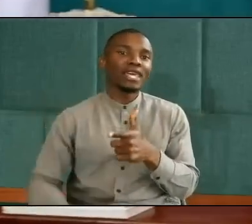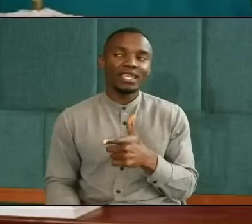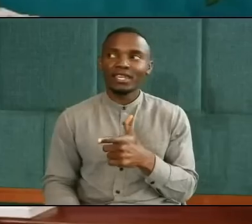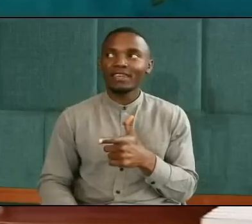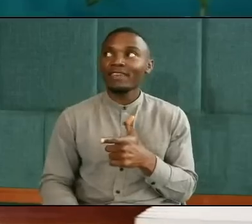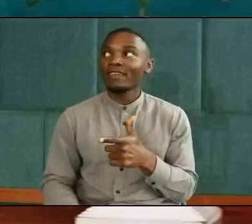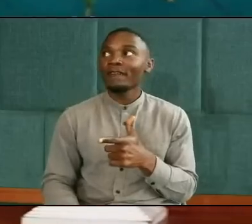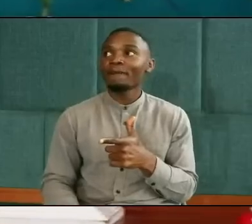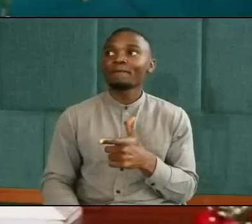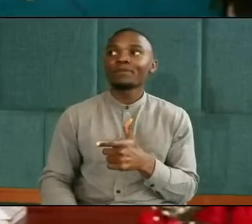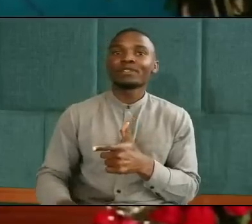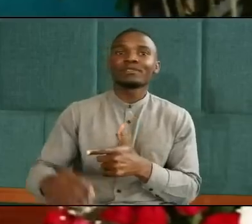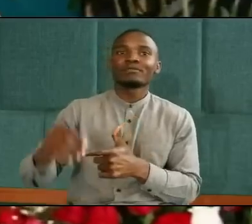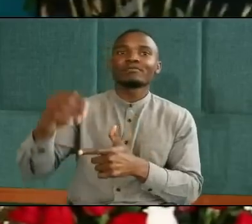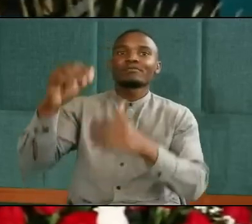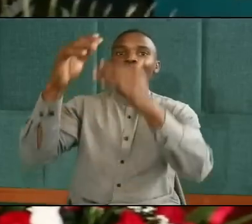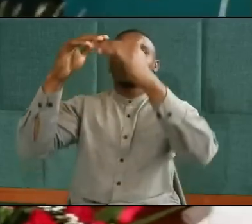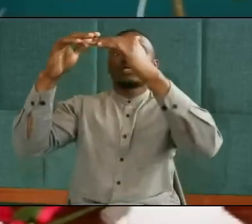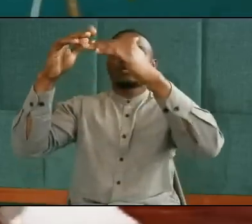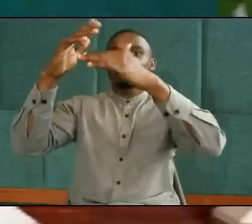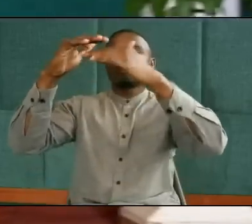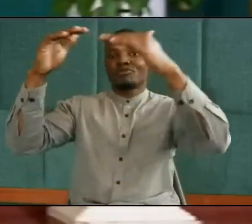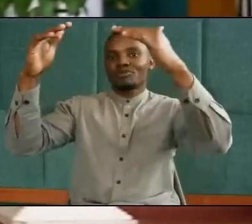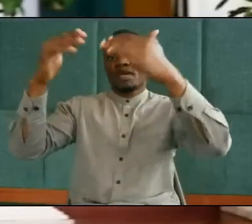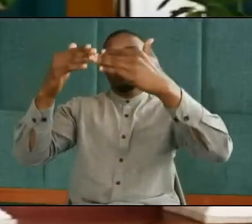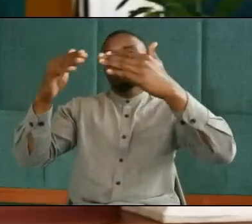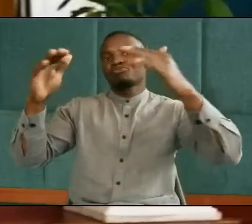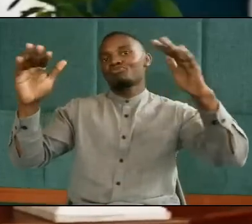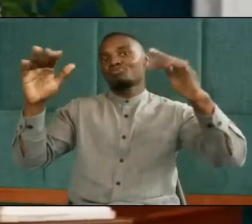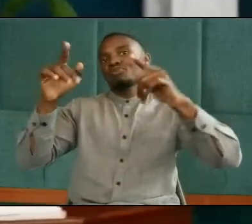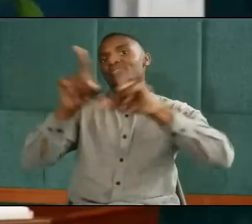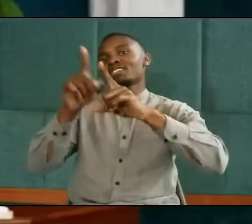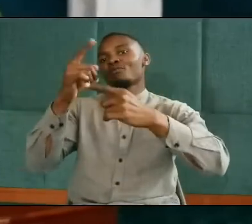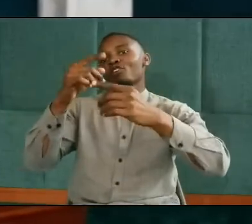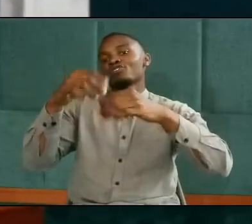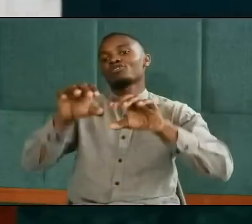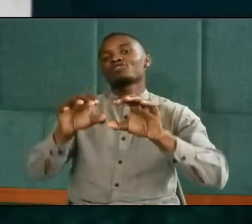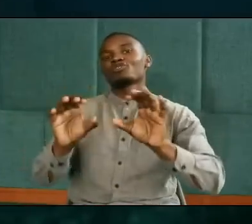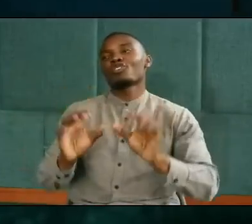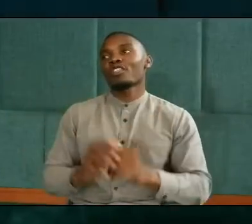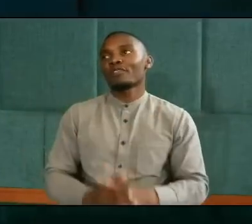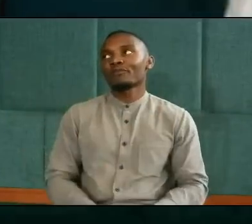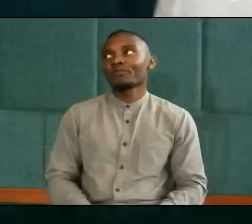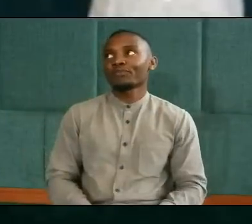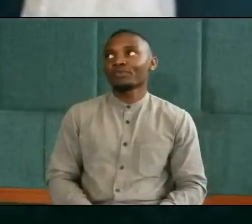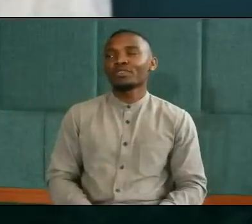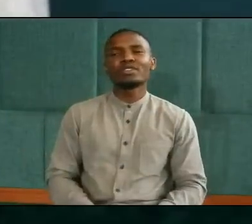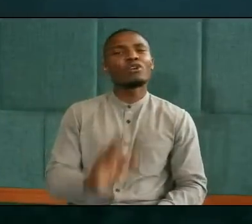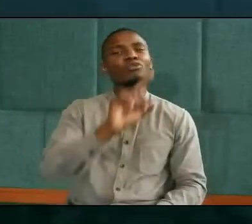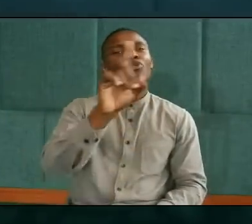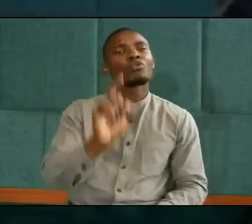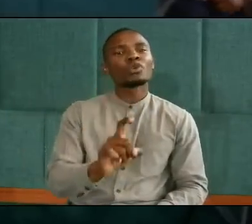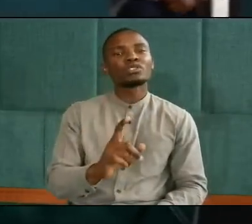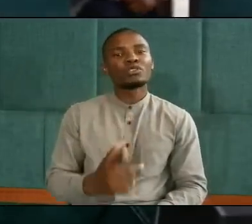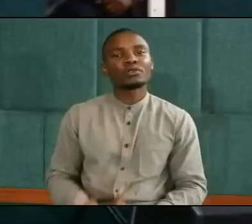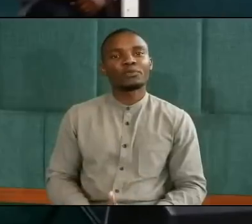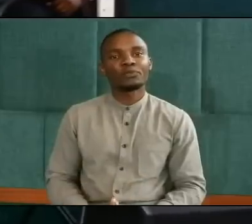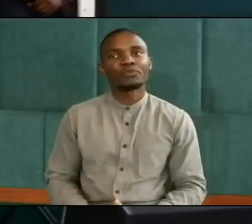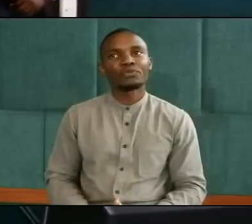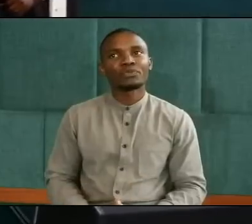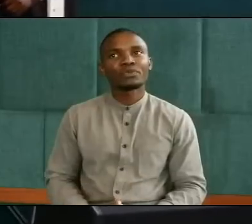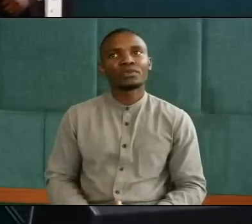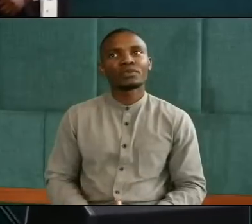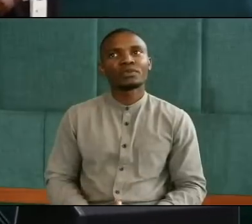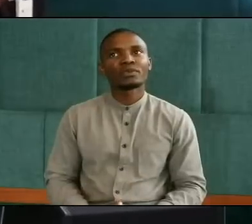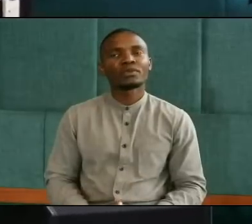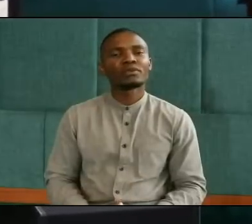the sky receded as a scroll. Watch the flow. So the question is, has